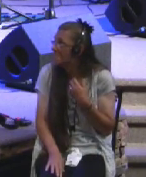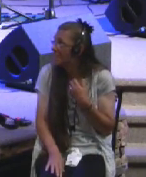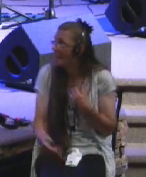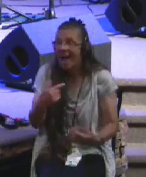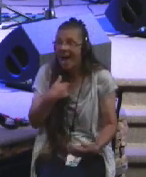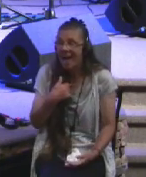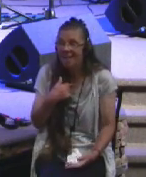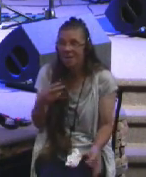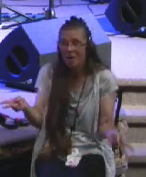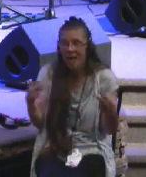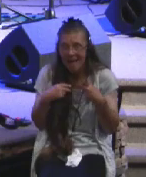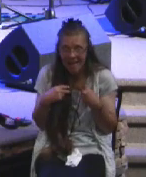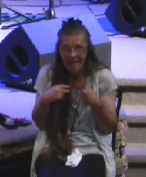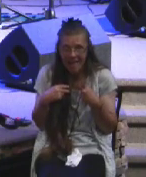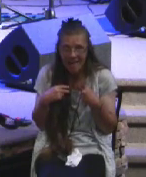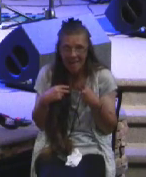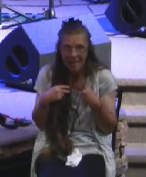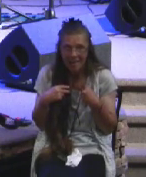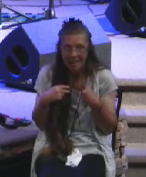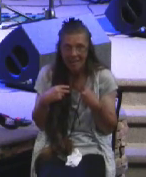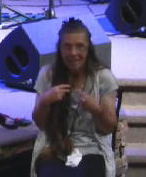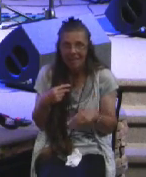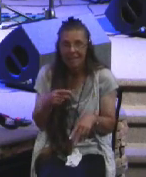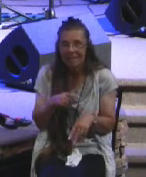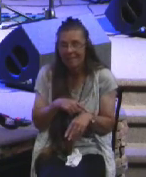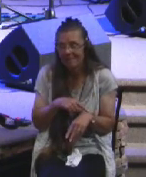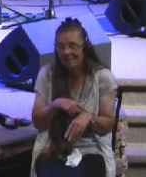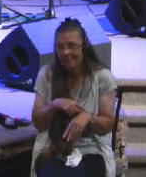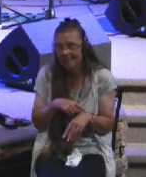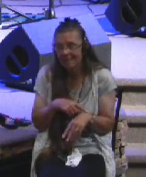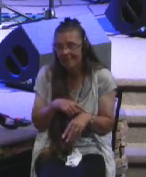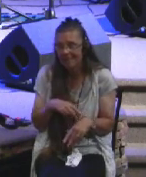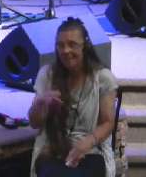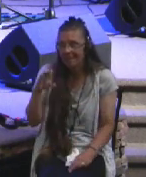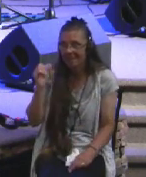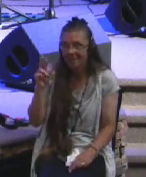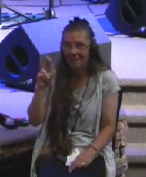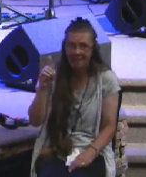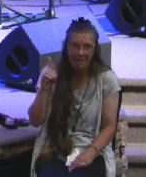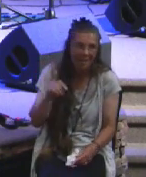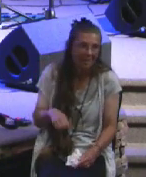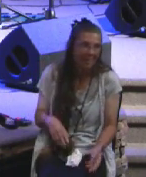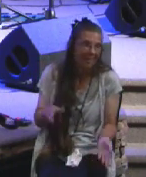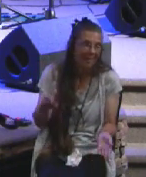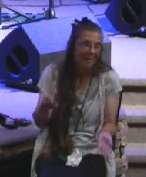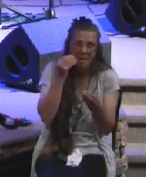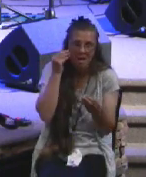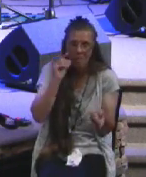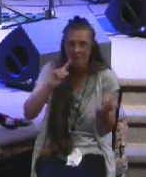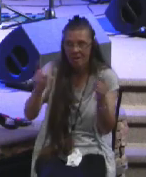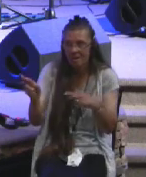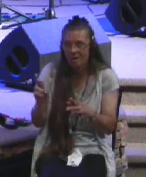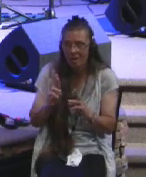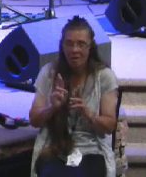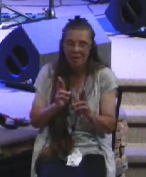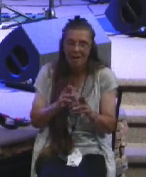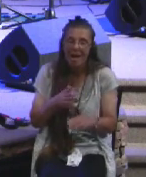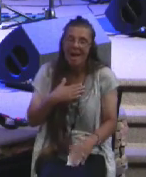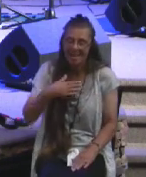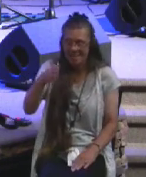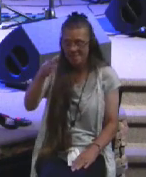I don't have the luxury to leave my ordination card at home when I go to the river. I got to be a man of